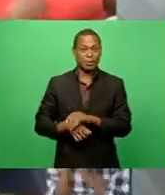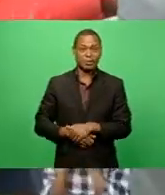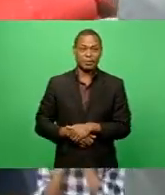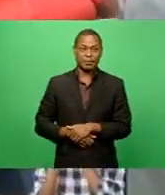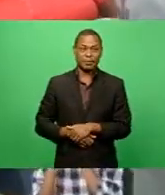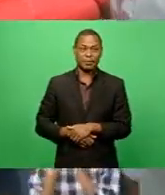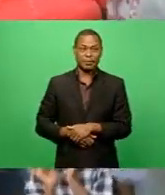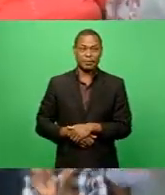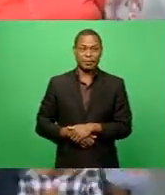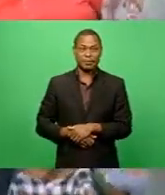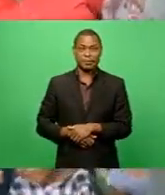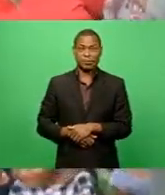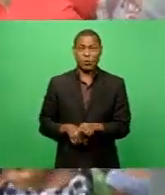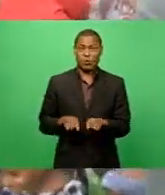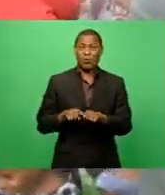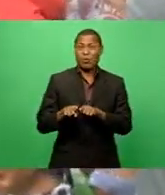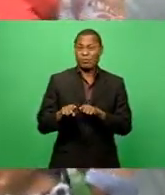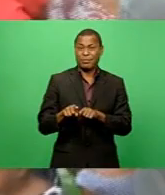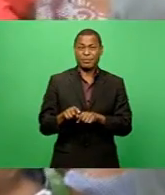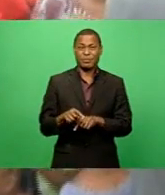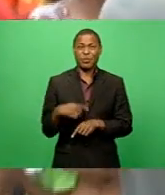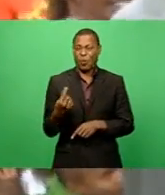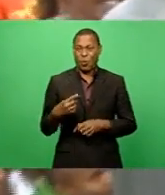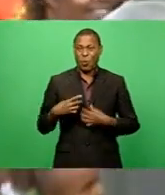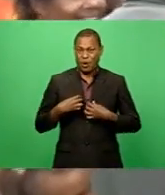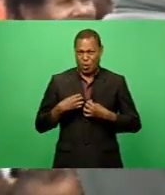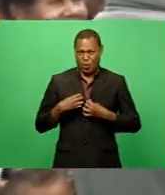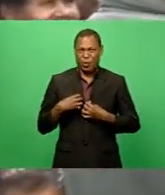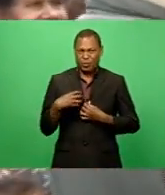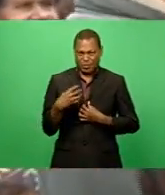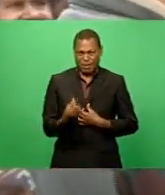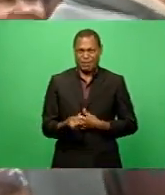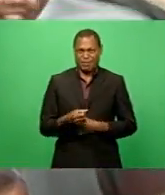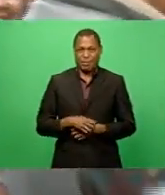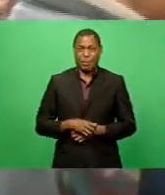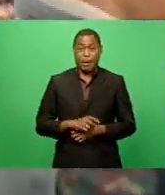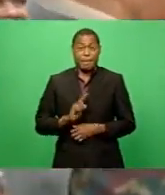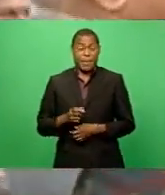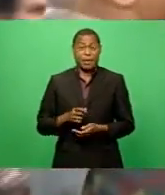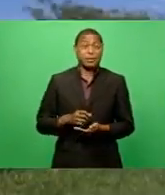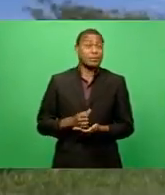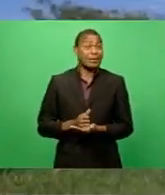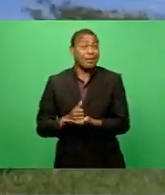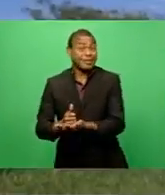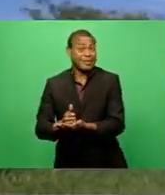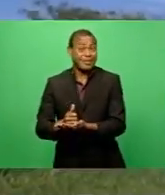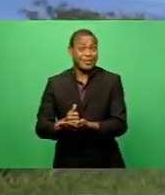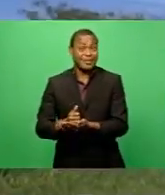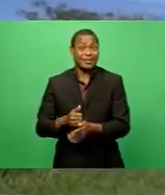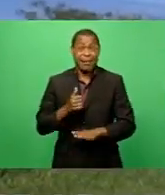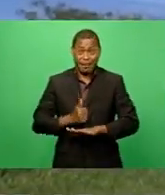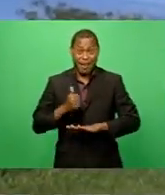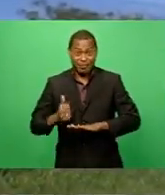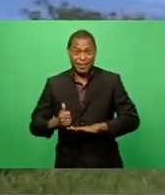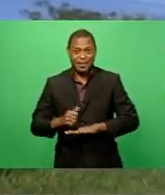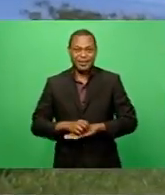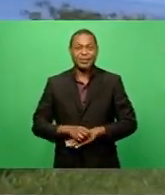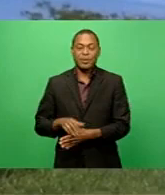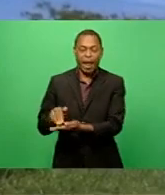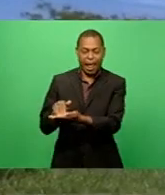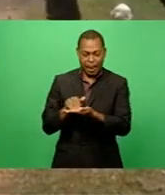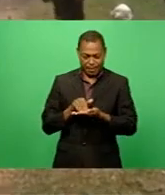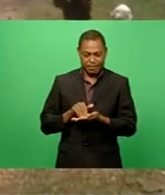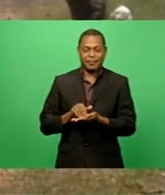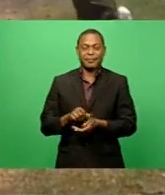Most of us are only left with the clothes on our back. The assistance provided by the government will help me and everyone else pick up from wherever TC Yasta has